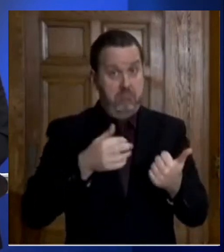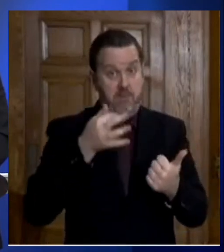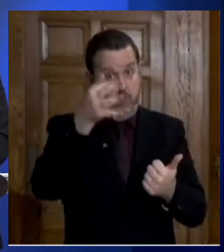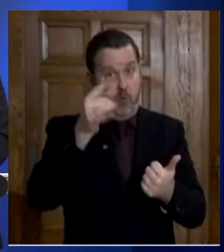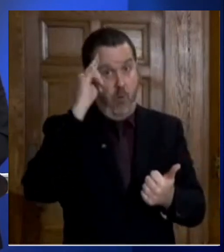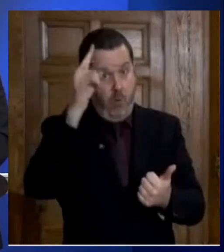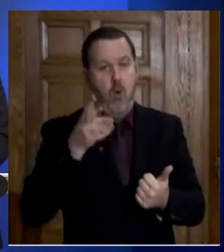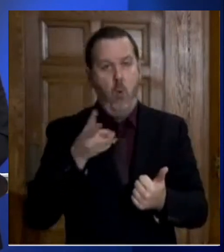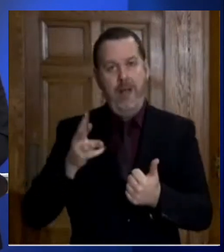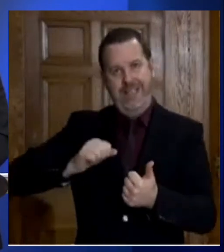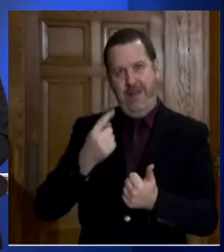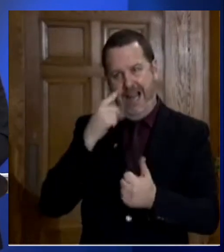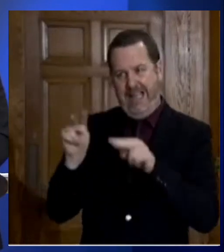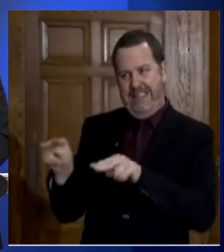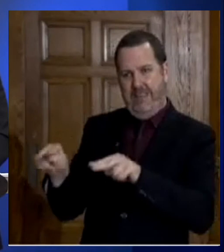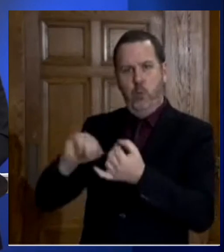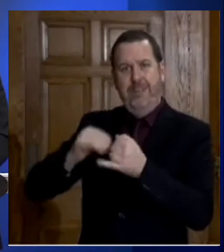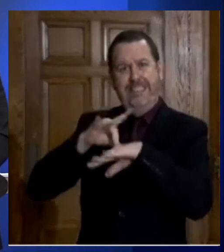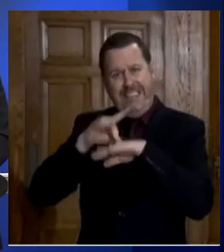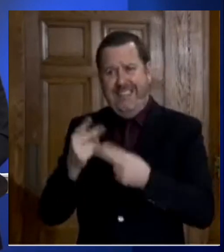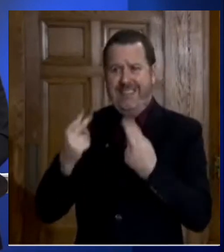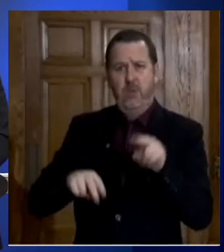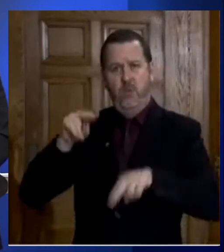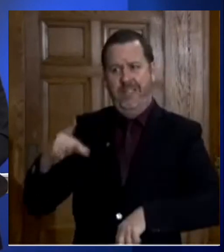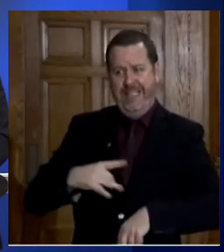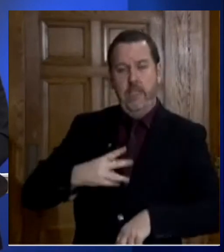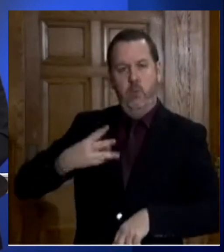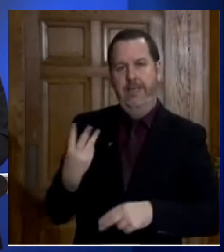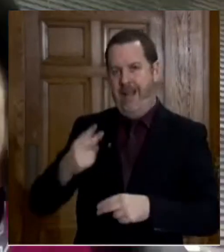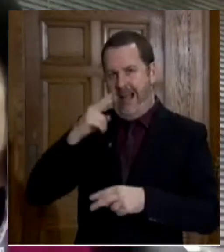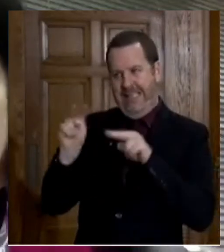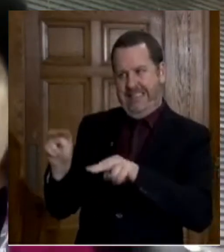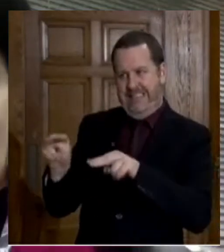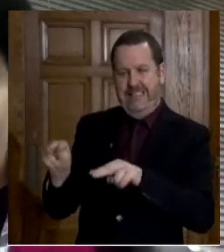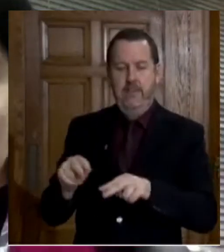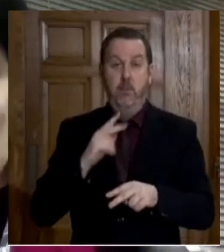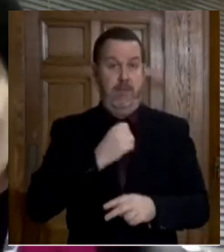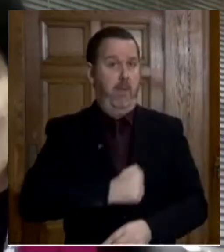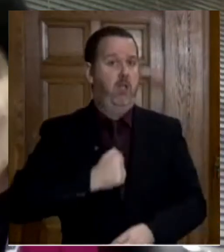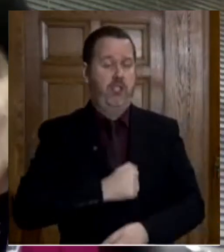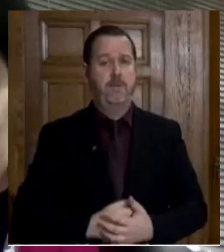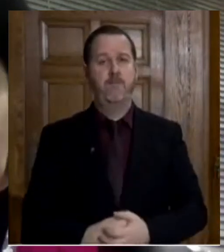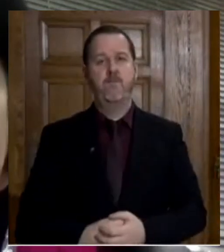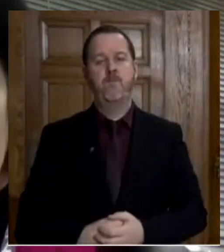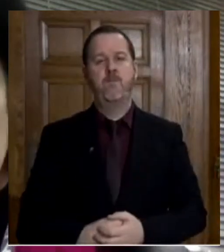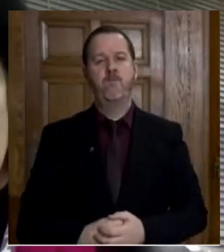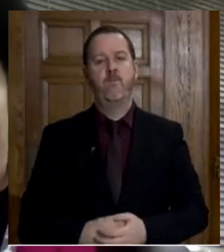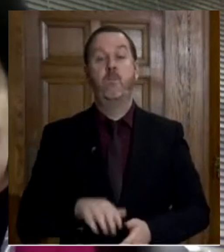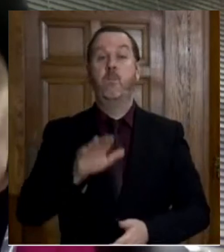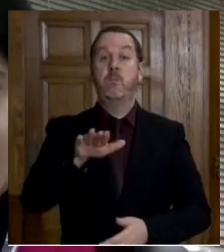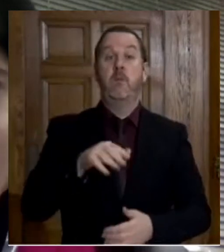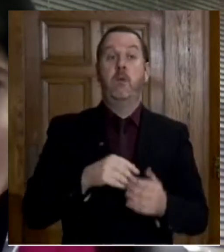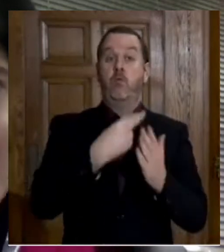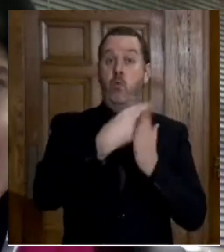that they don't deteriorate. But my sincere apologies to all those affected. And just then, the restrictions are due to be reviewed